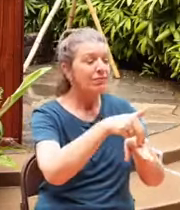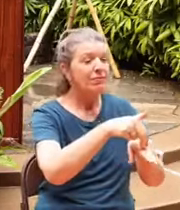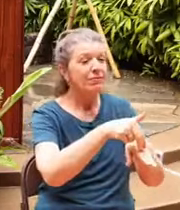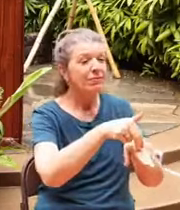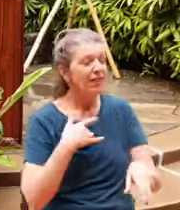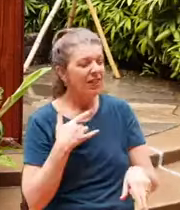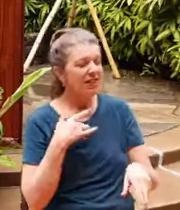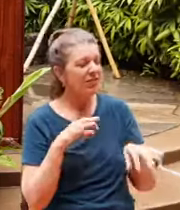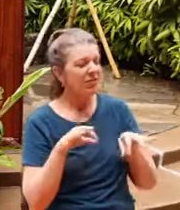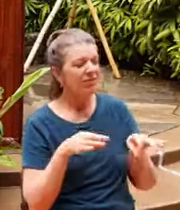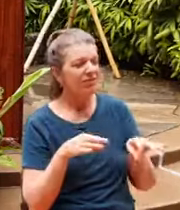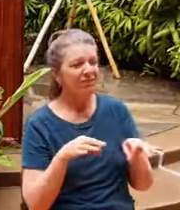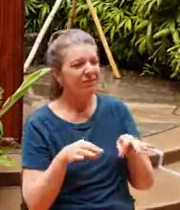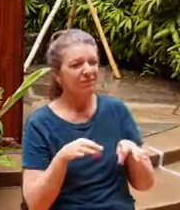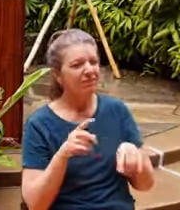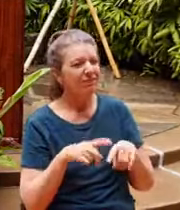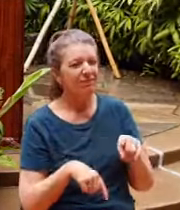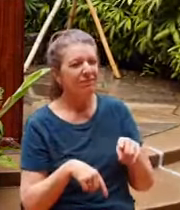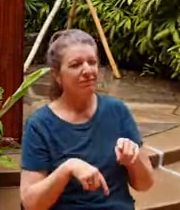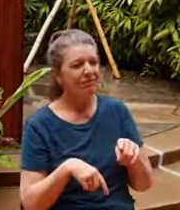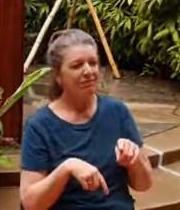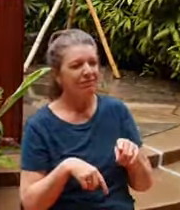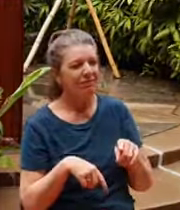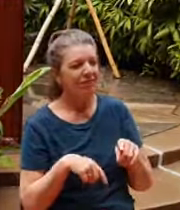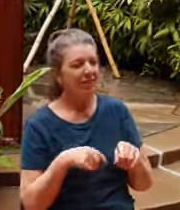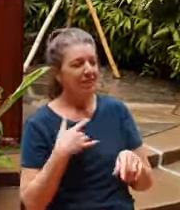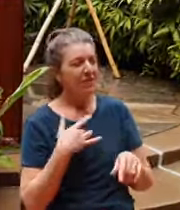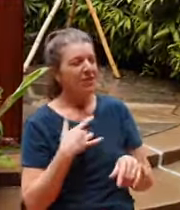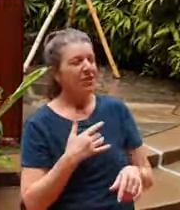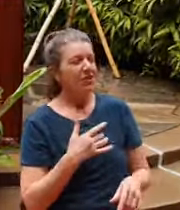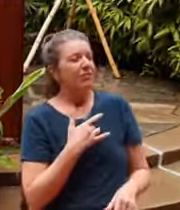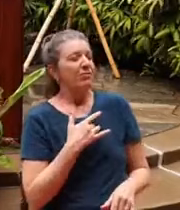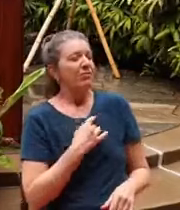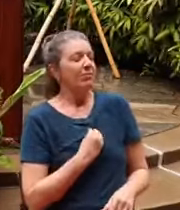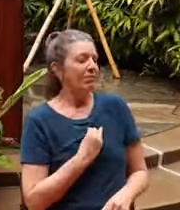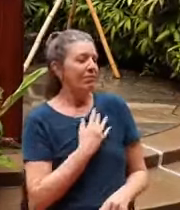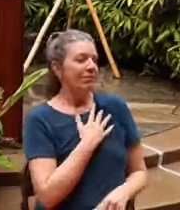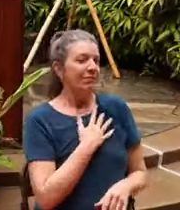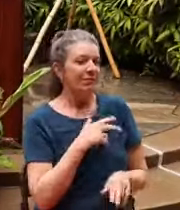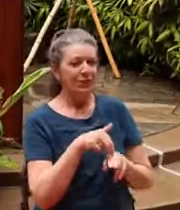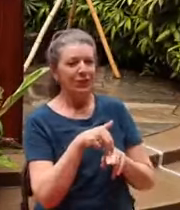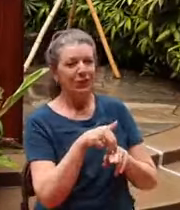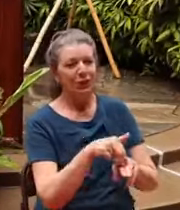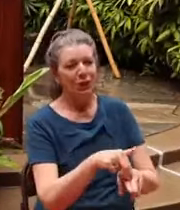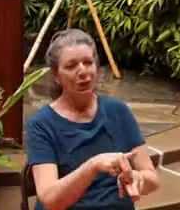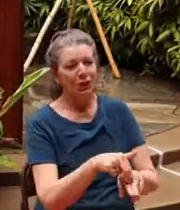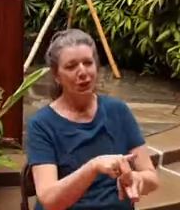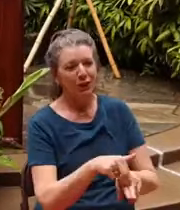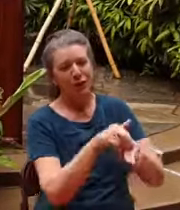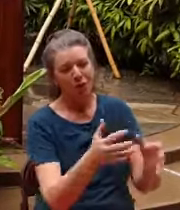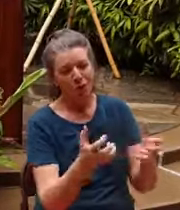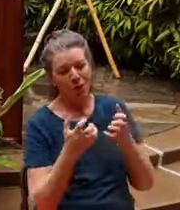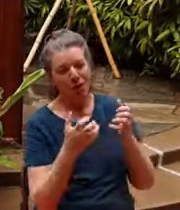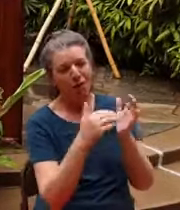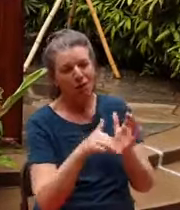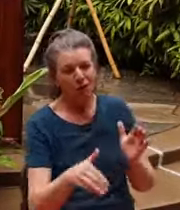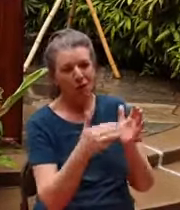cannot be described in words, and one that surfers try to replicate over and over and over